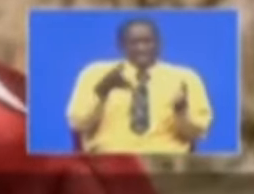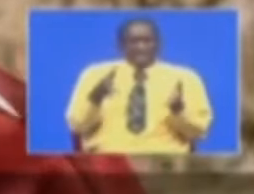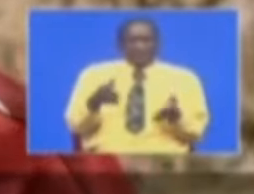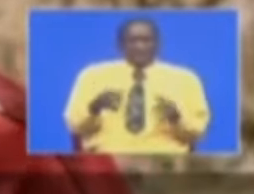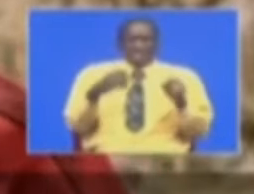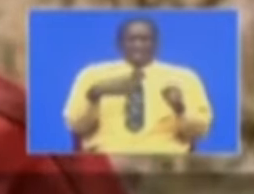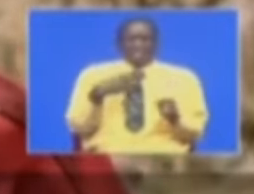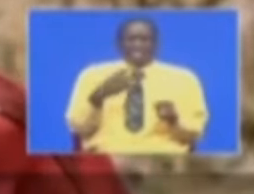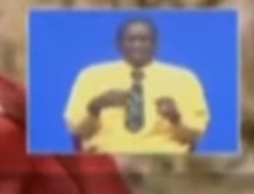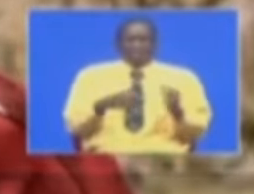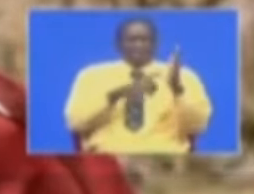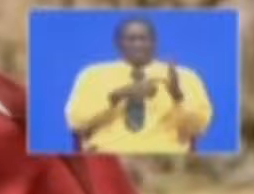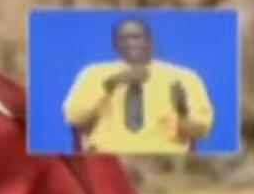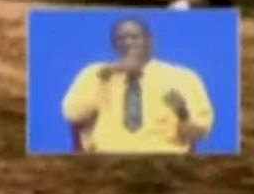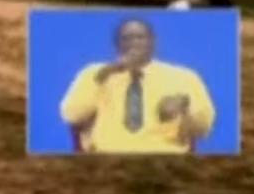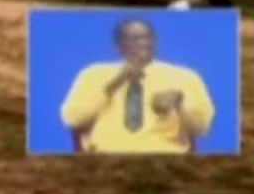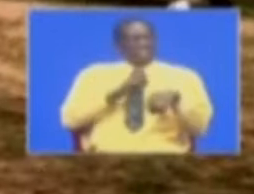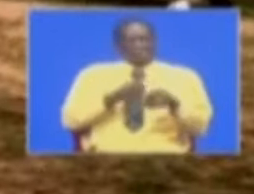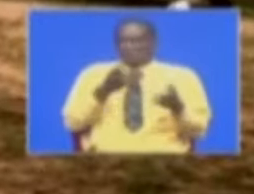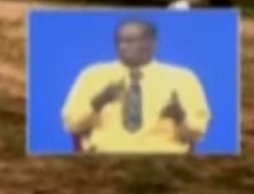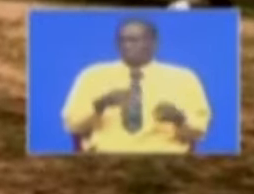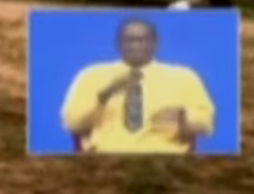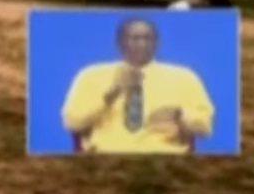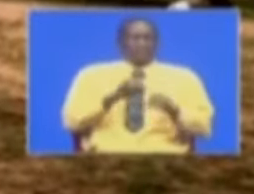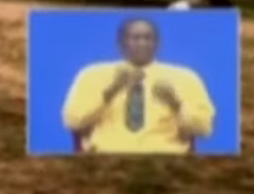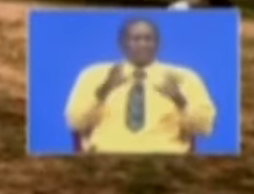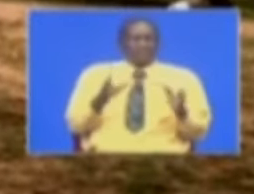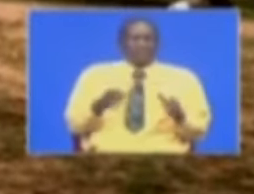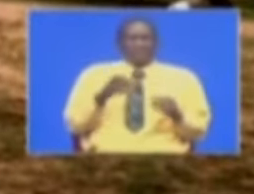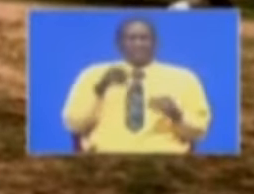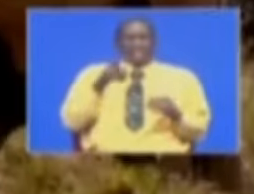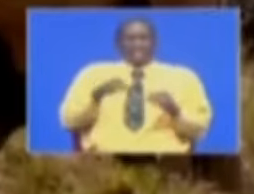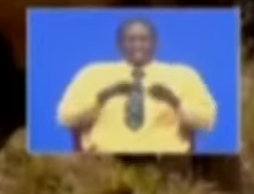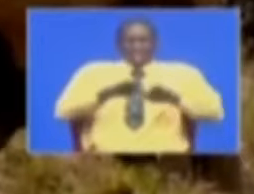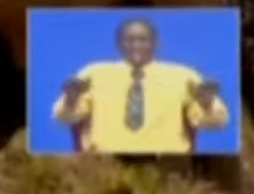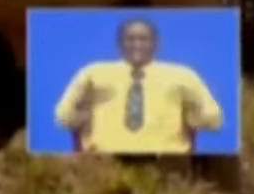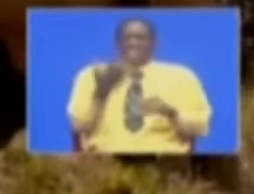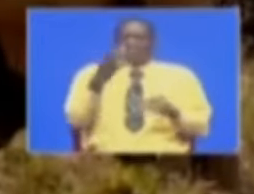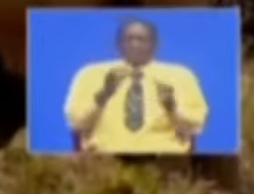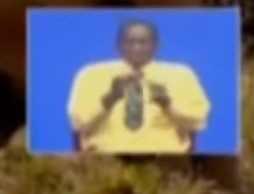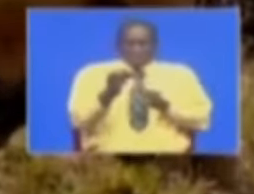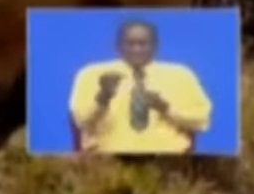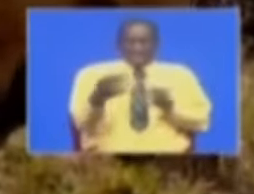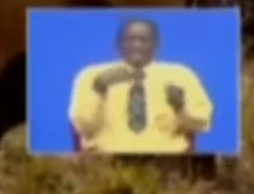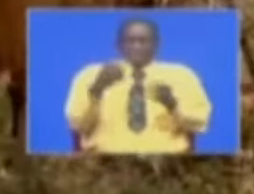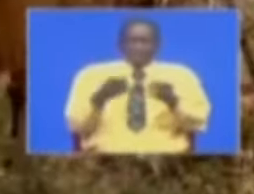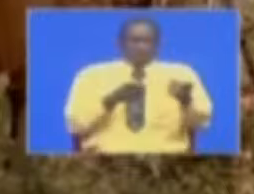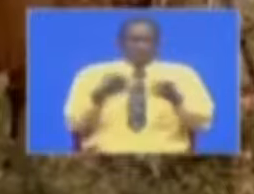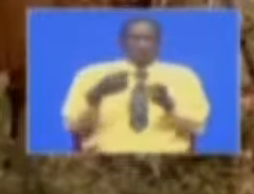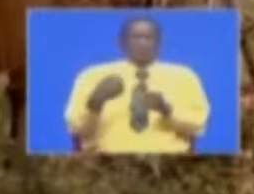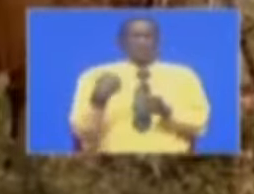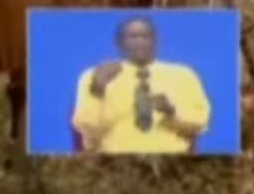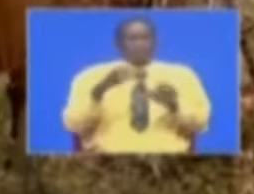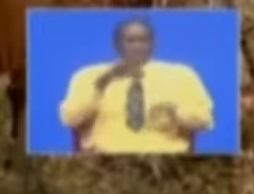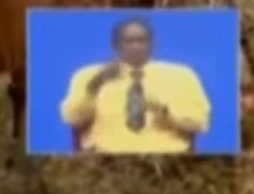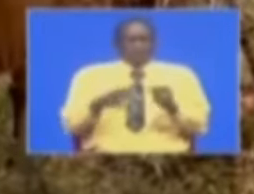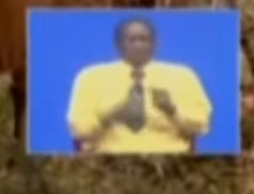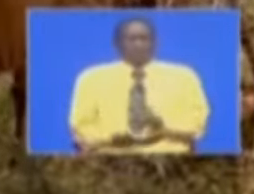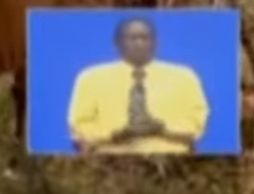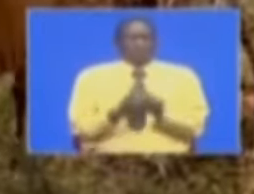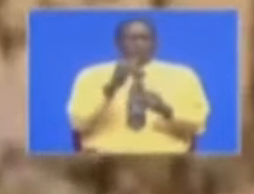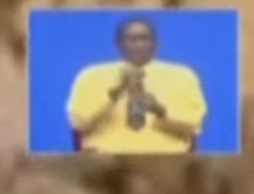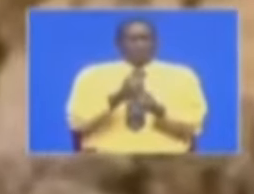kama kwa hiyo kama mimi sijaathirika. His land is a little more than 50 acres, and he says limiting the size of his herd has helped keep his livestock